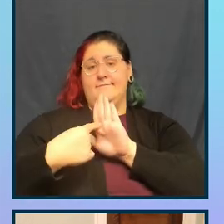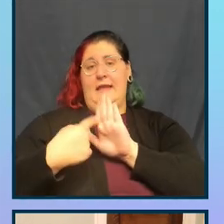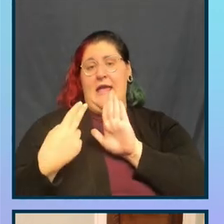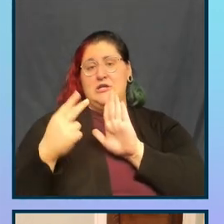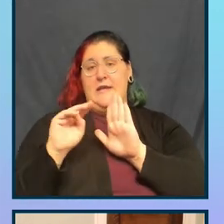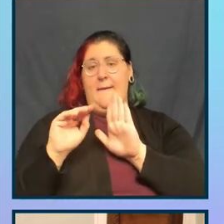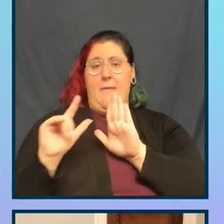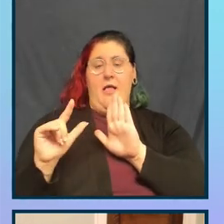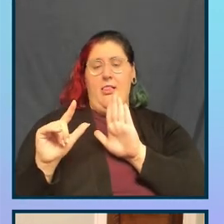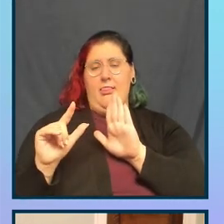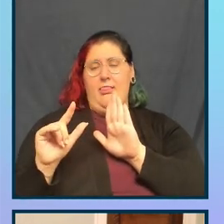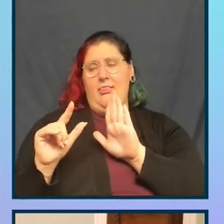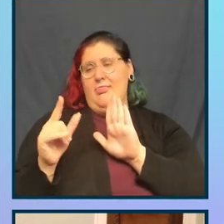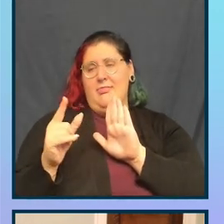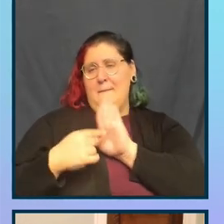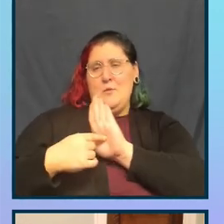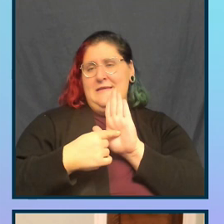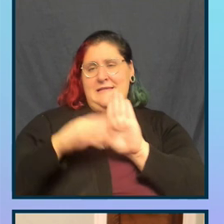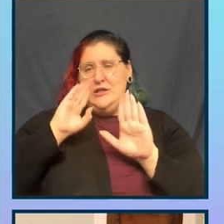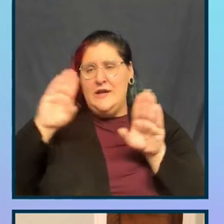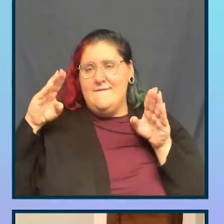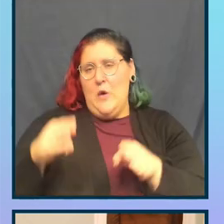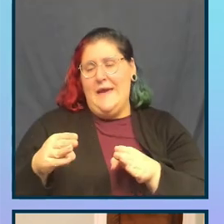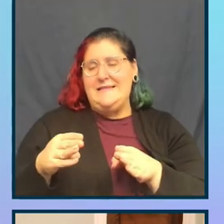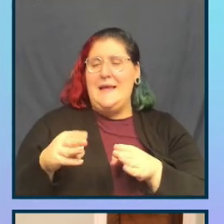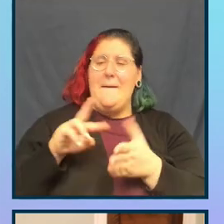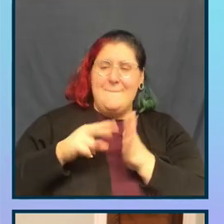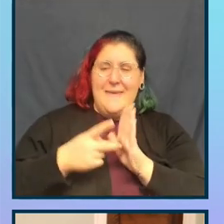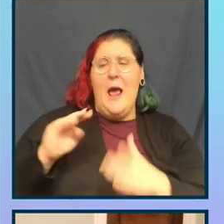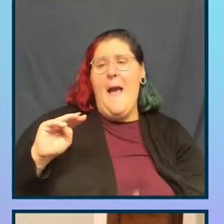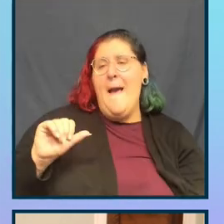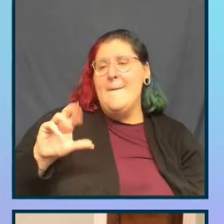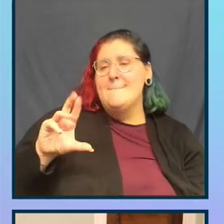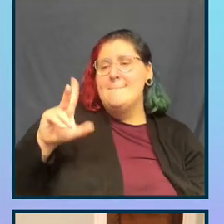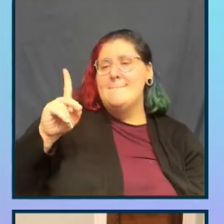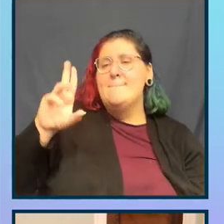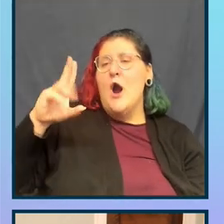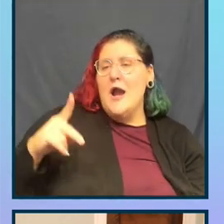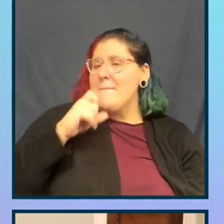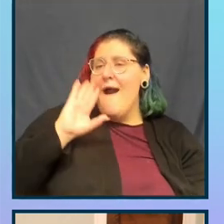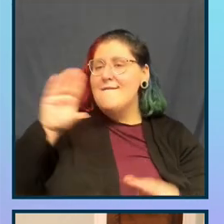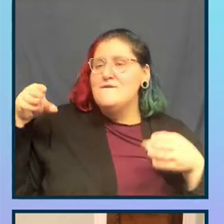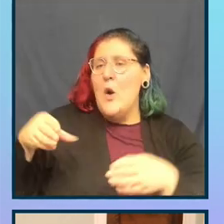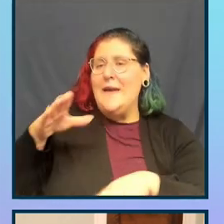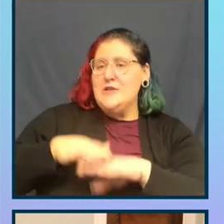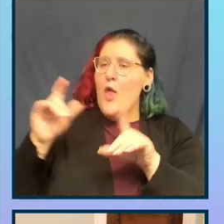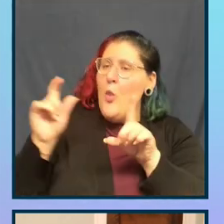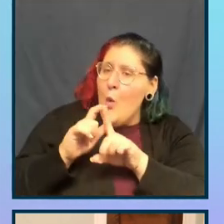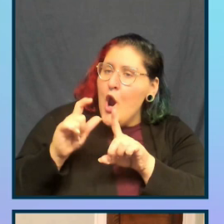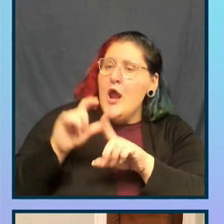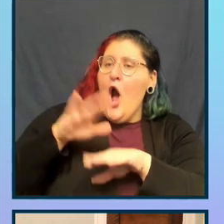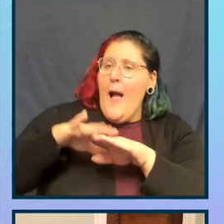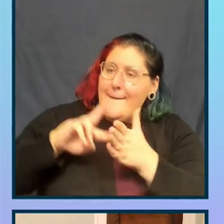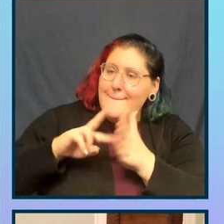terms I use to describe when HTML markup is less focused on semantics and more focused on how the HTML